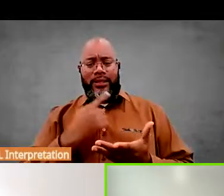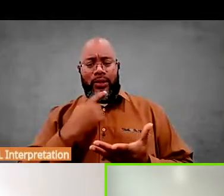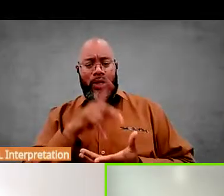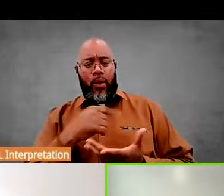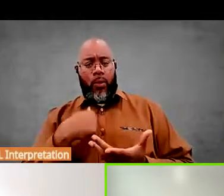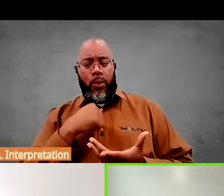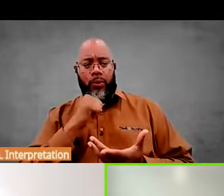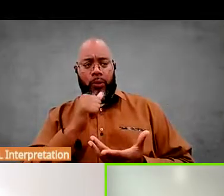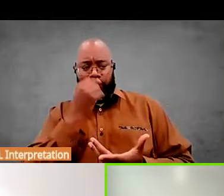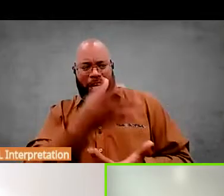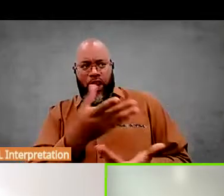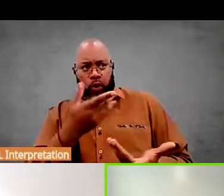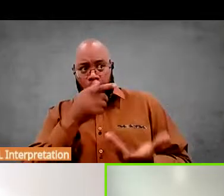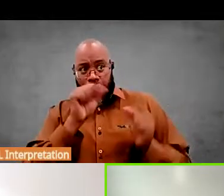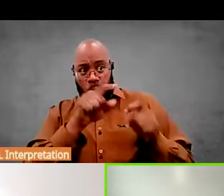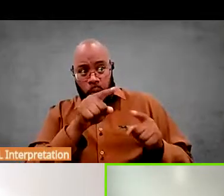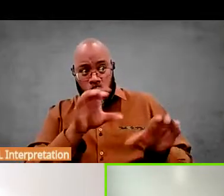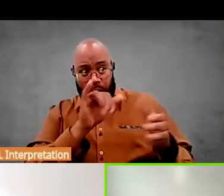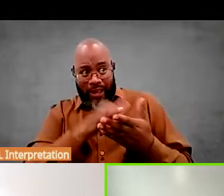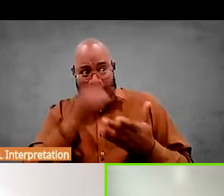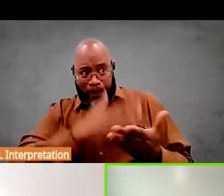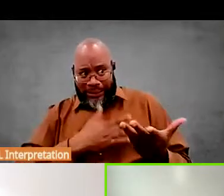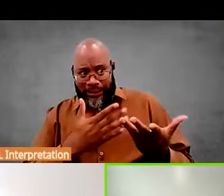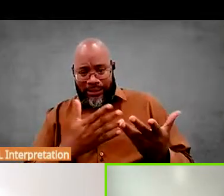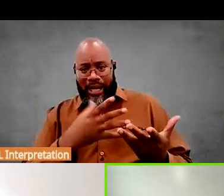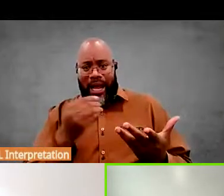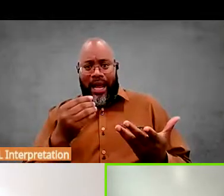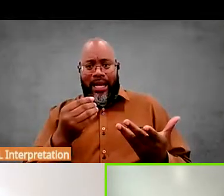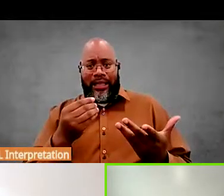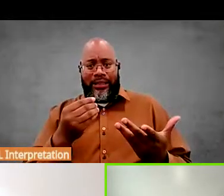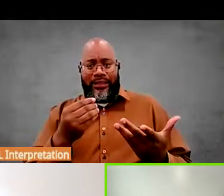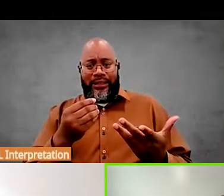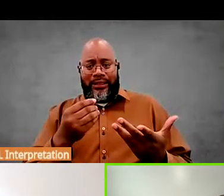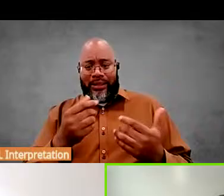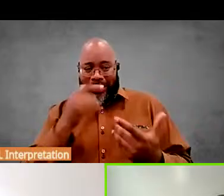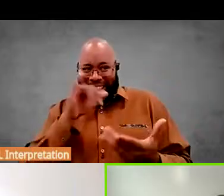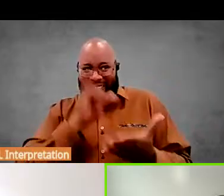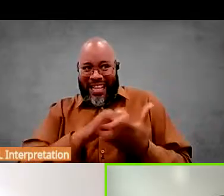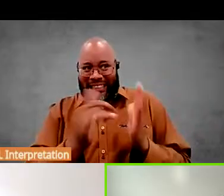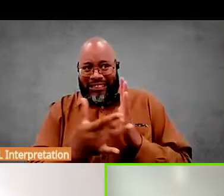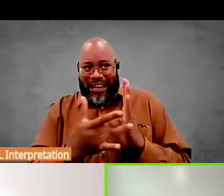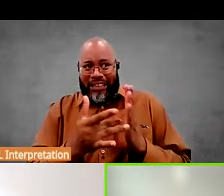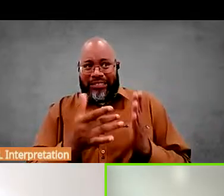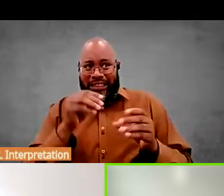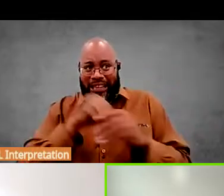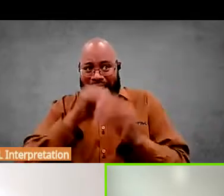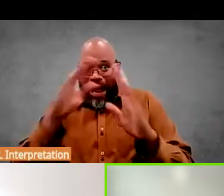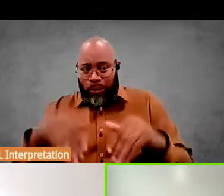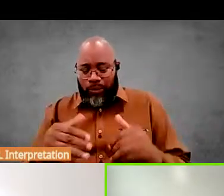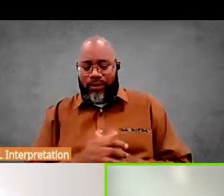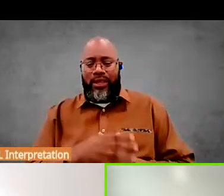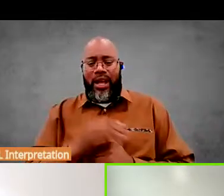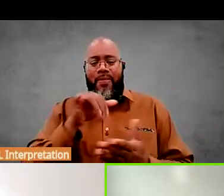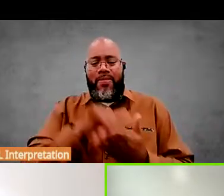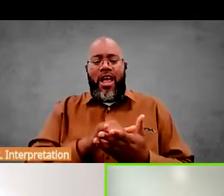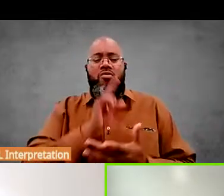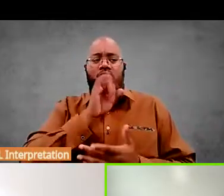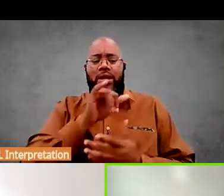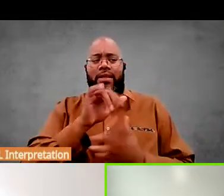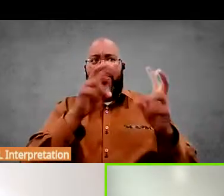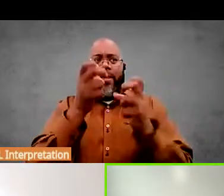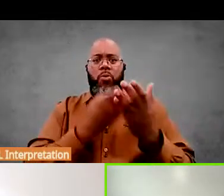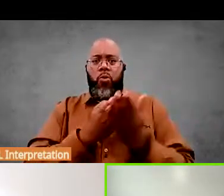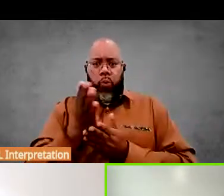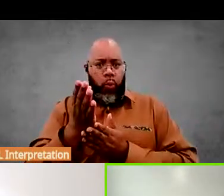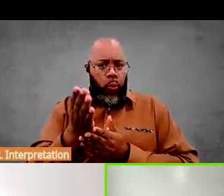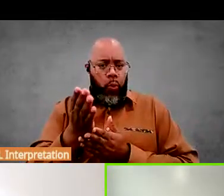a crap. Could you kind of do this, please? And, be an entrepreneur because we need this technology in-house. And that has been a theme throughout.